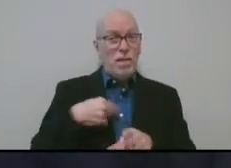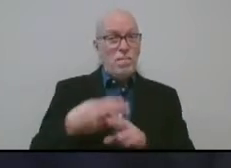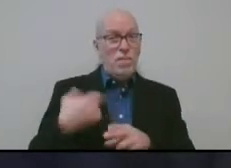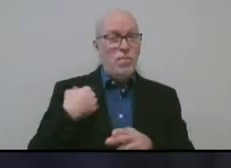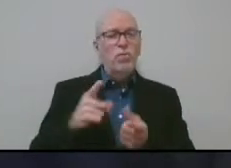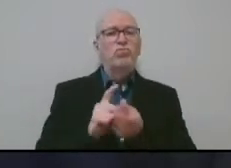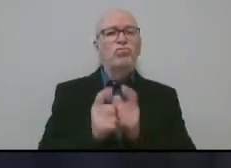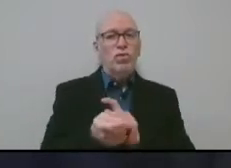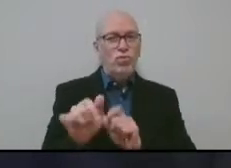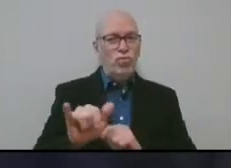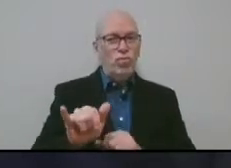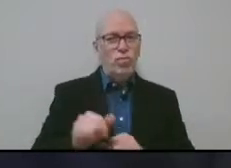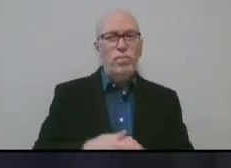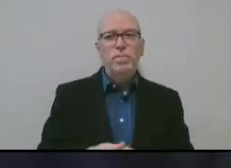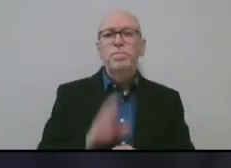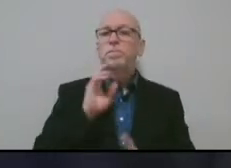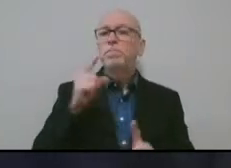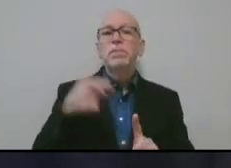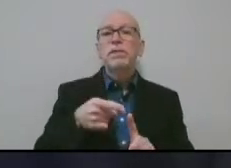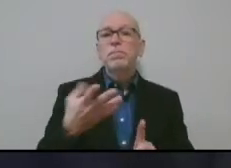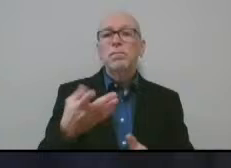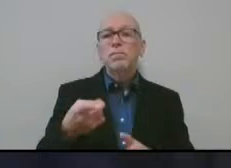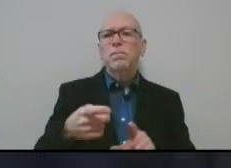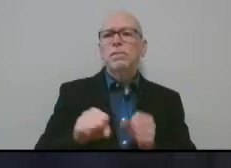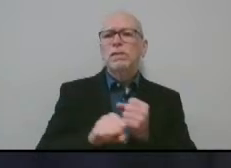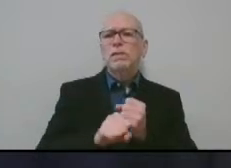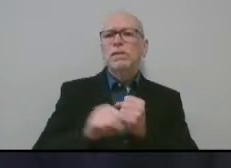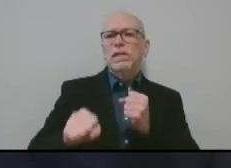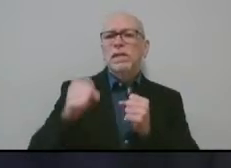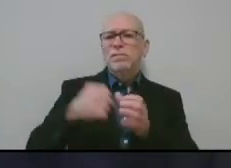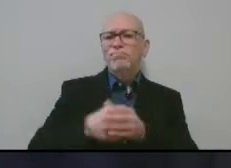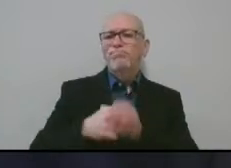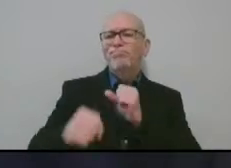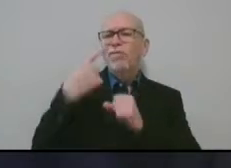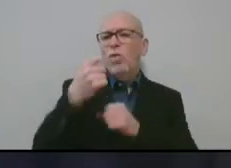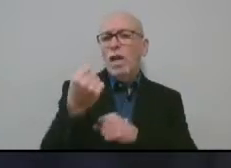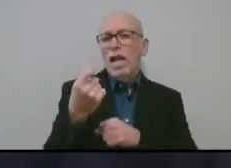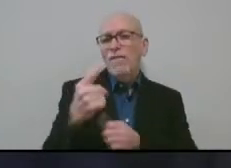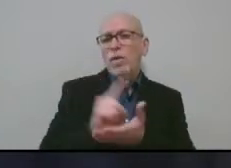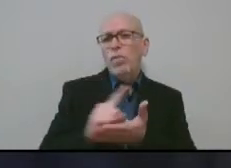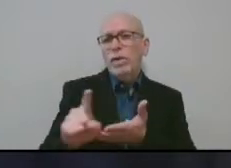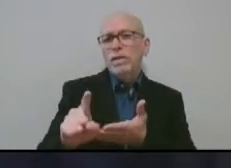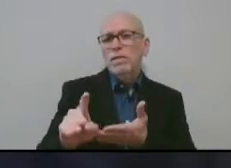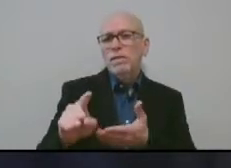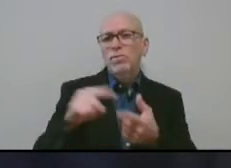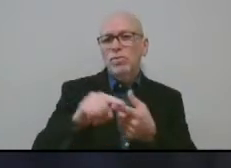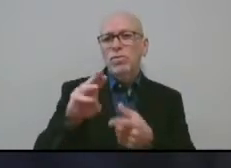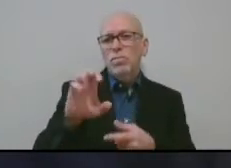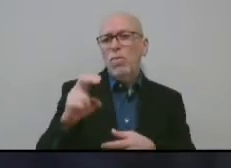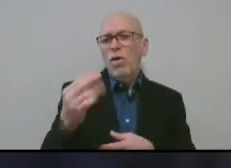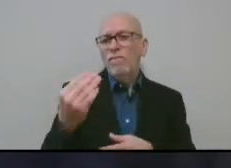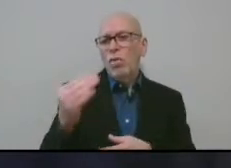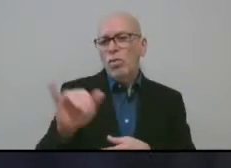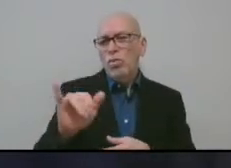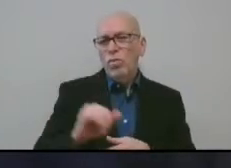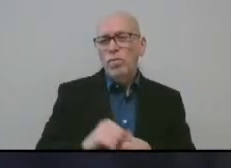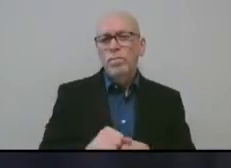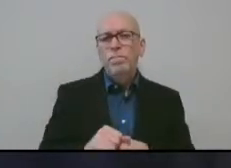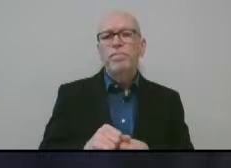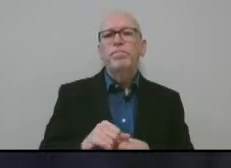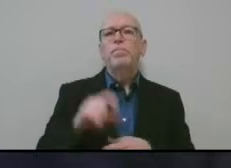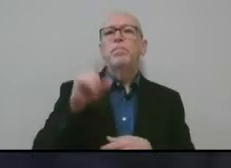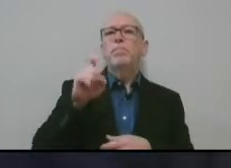modified. Specifically, it was extended for an additional 11 weeks through March 14th as well, and additional